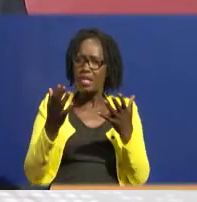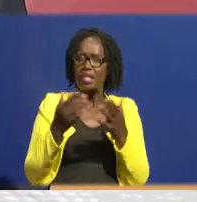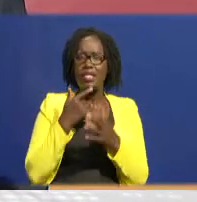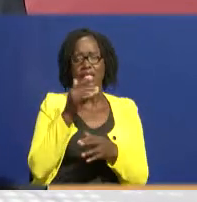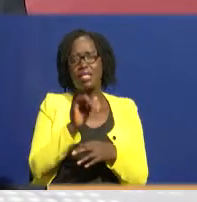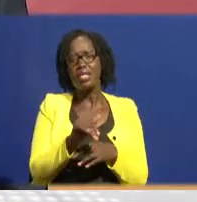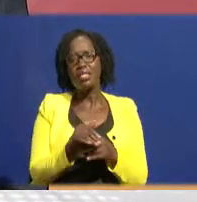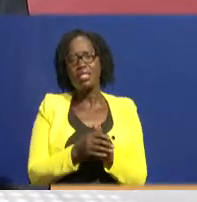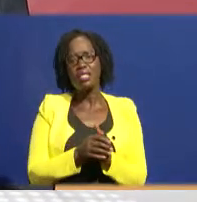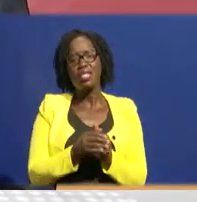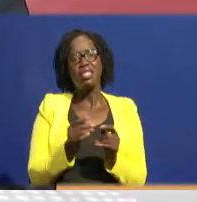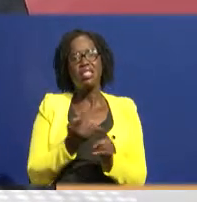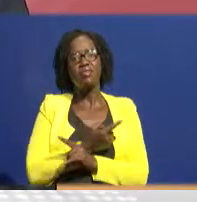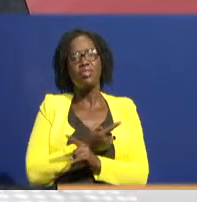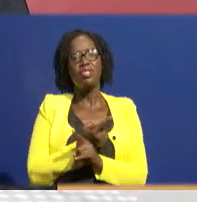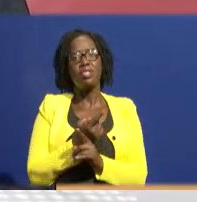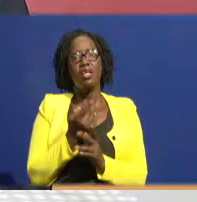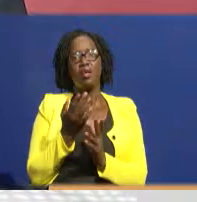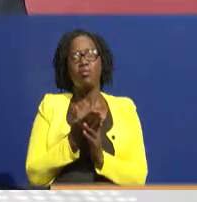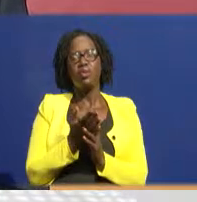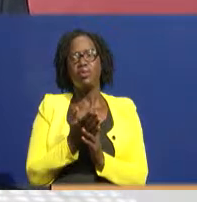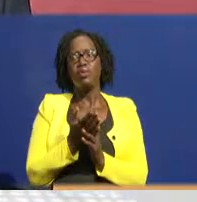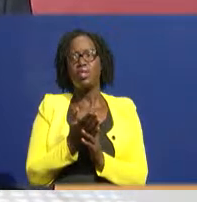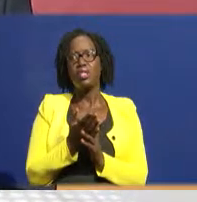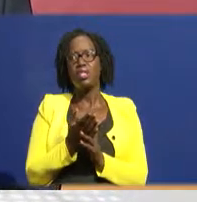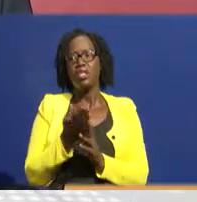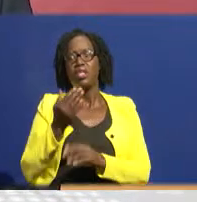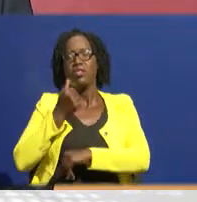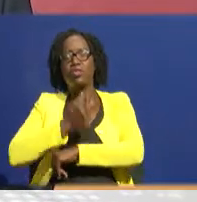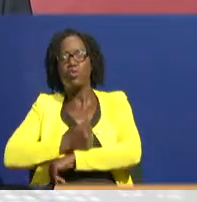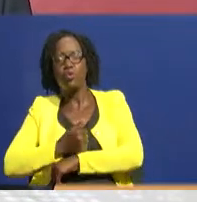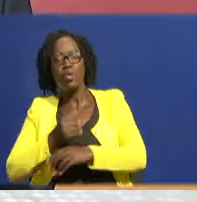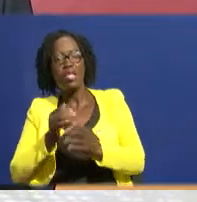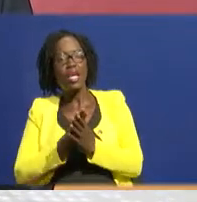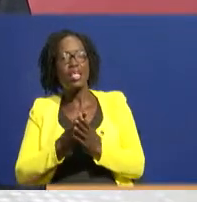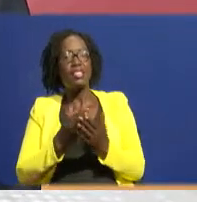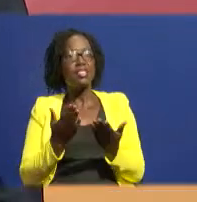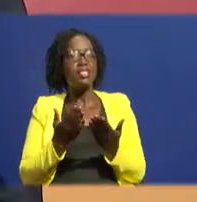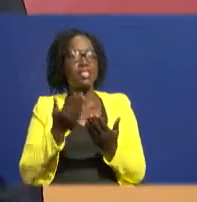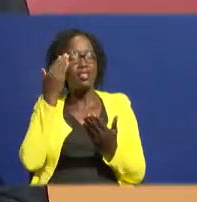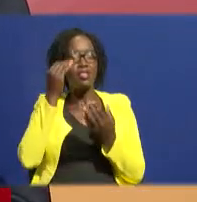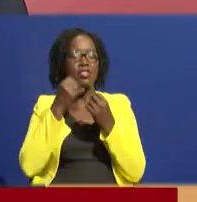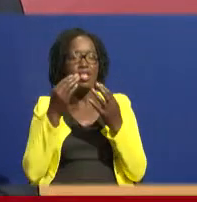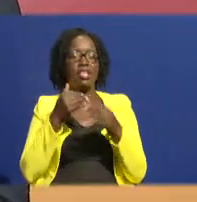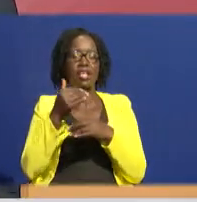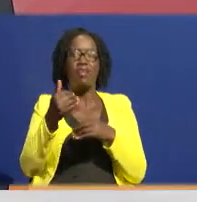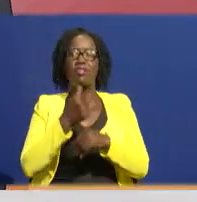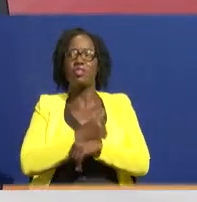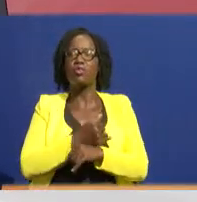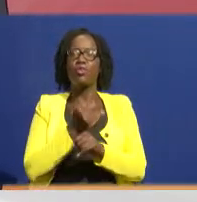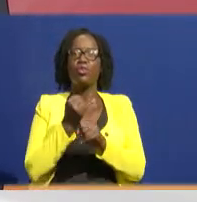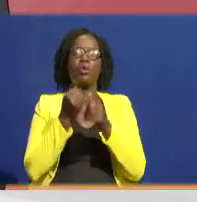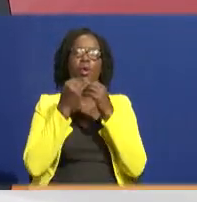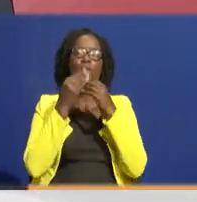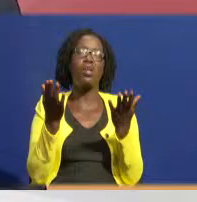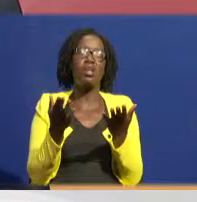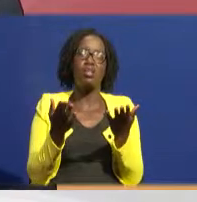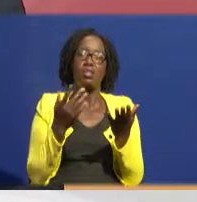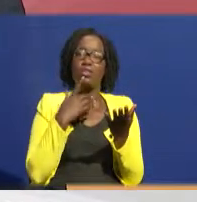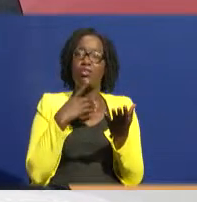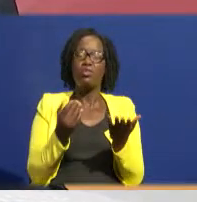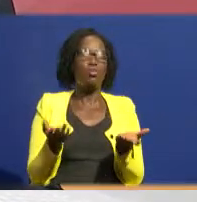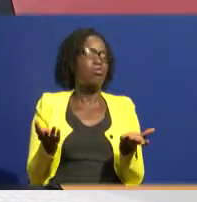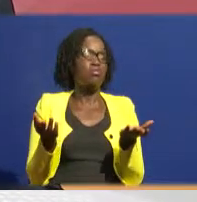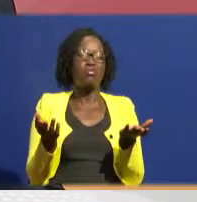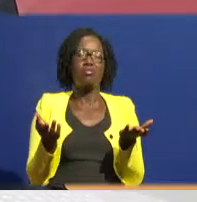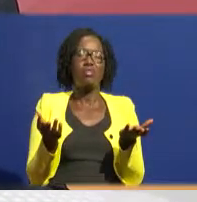told me there's no difference between whoever go to school and whoever is not going to school, because after school there is no job opportunity. So I'm still